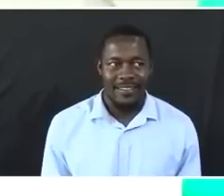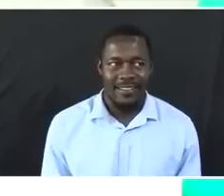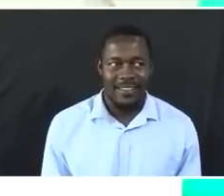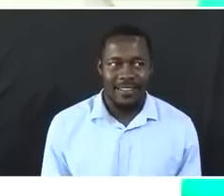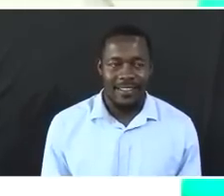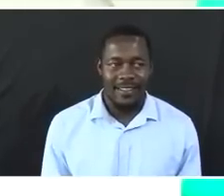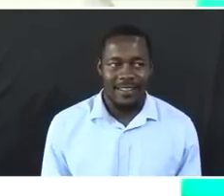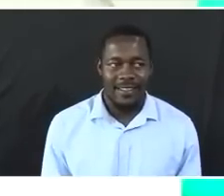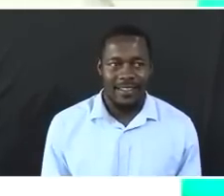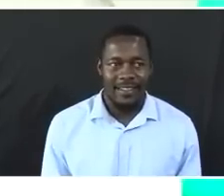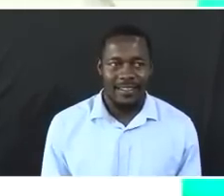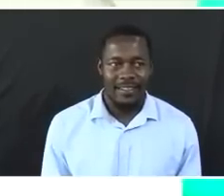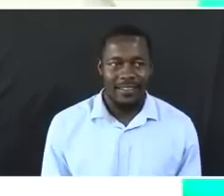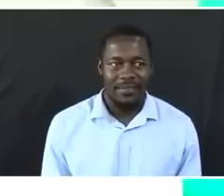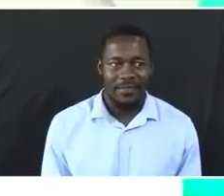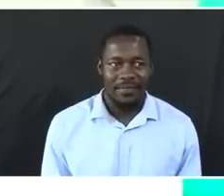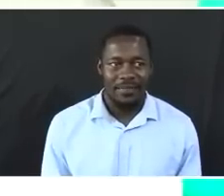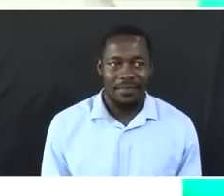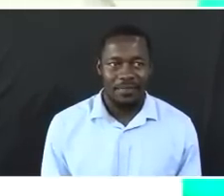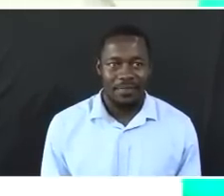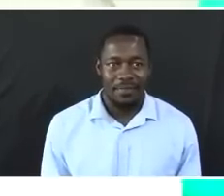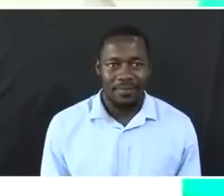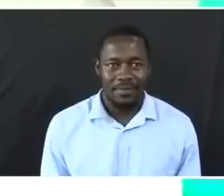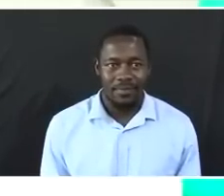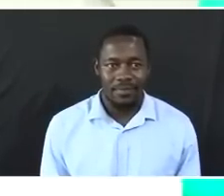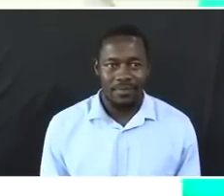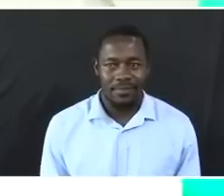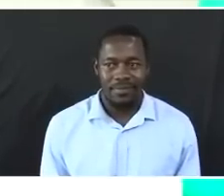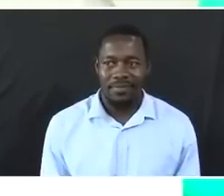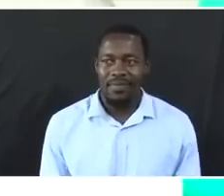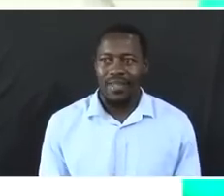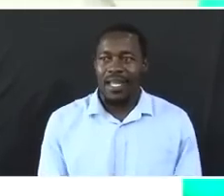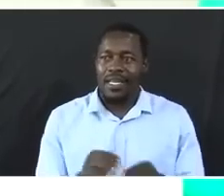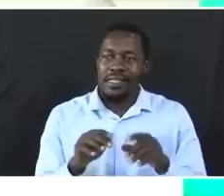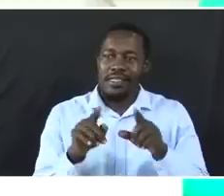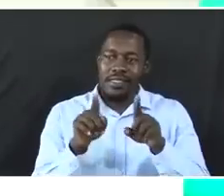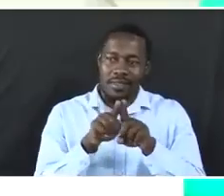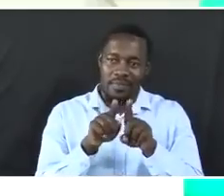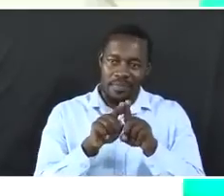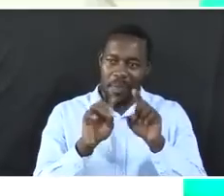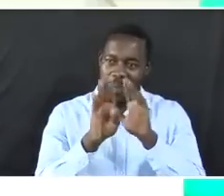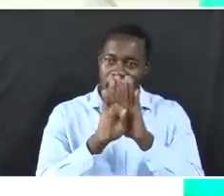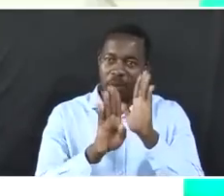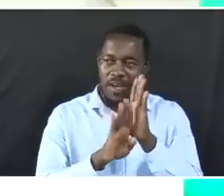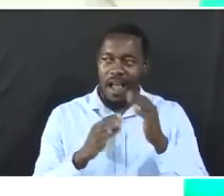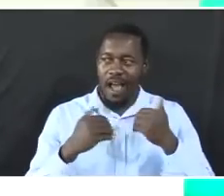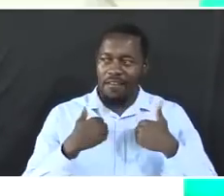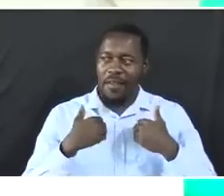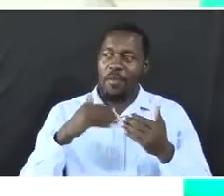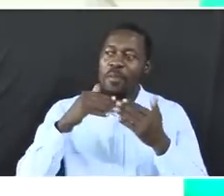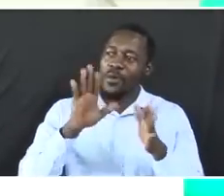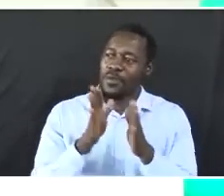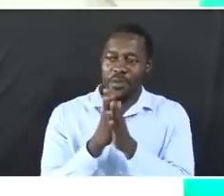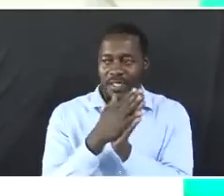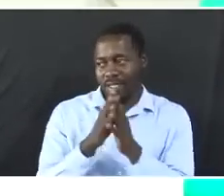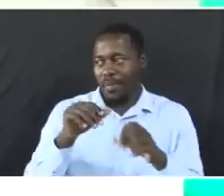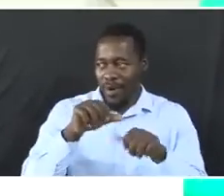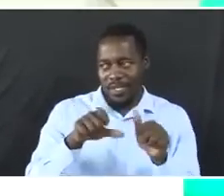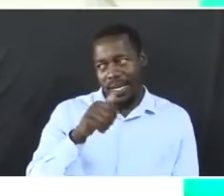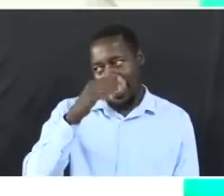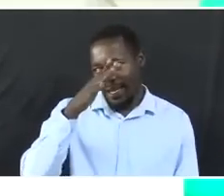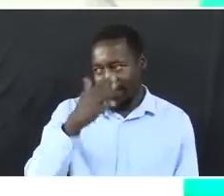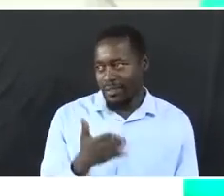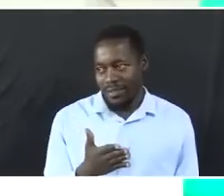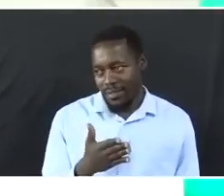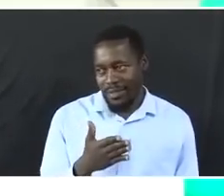result of a long line of evil that rests in